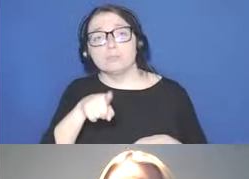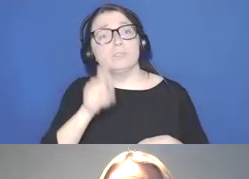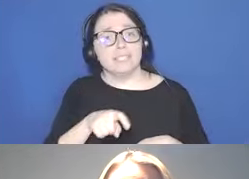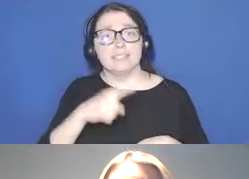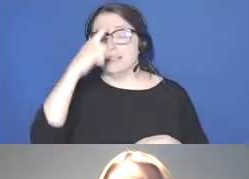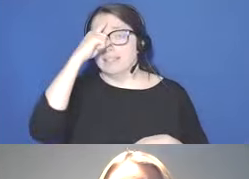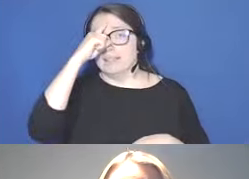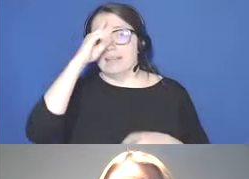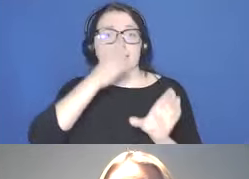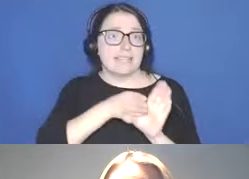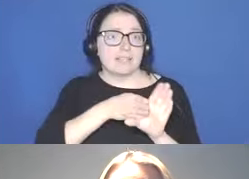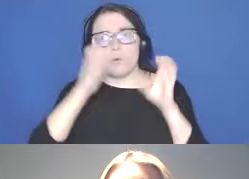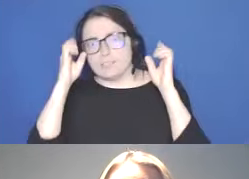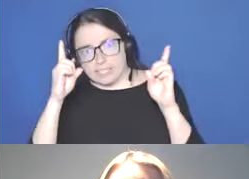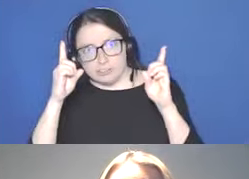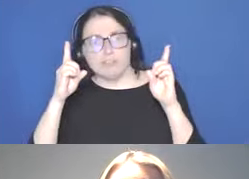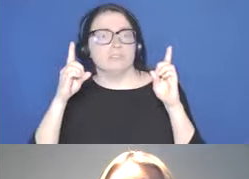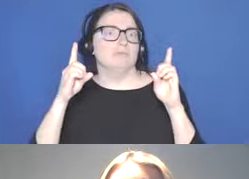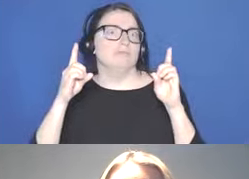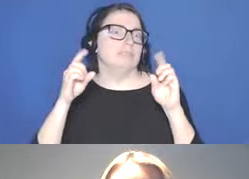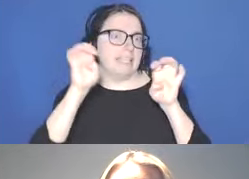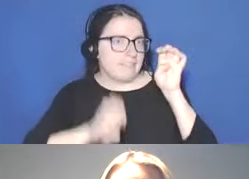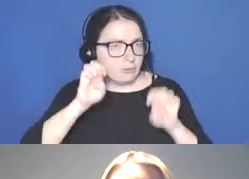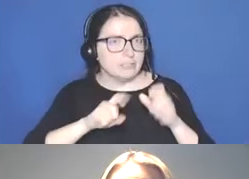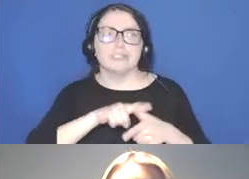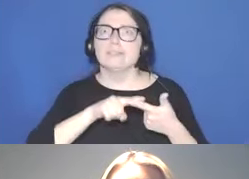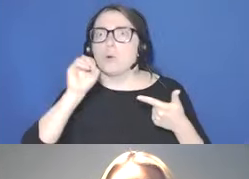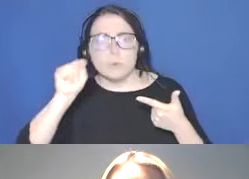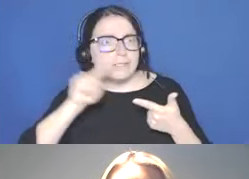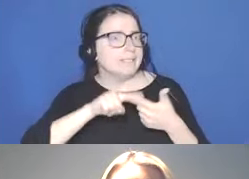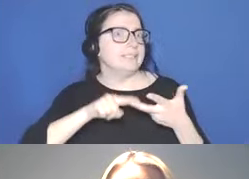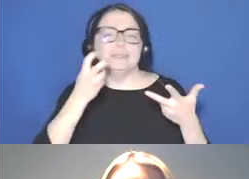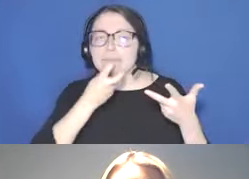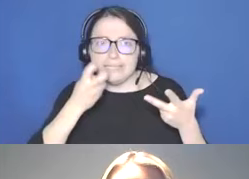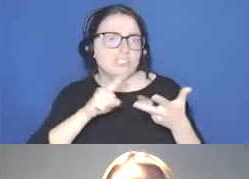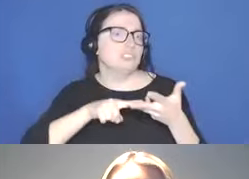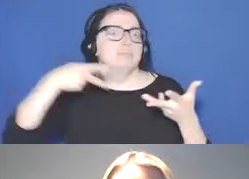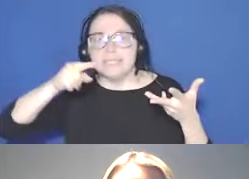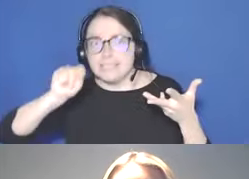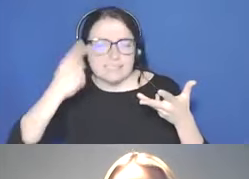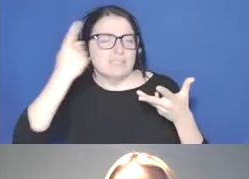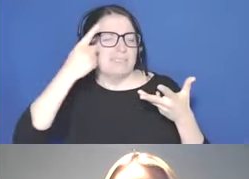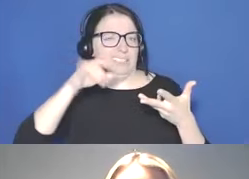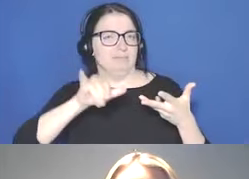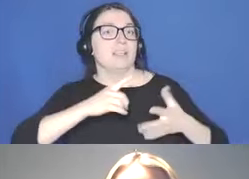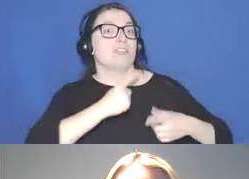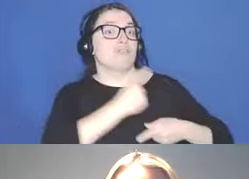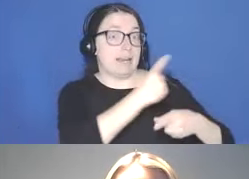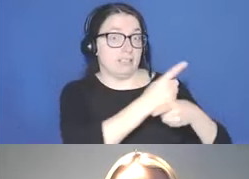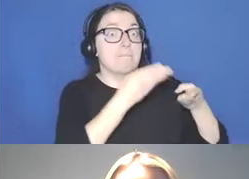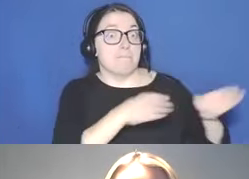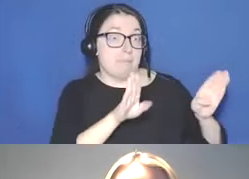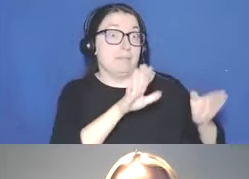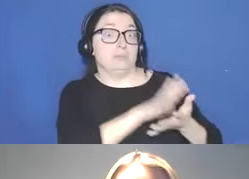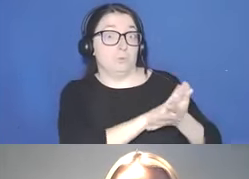psychoeducational evaluation done, OT, PT, speech, it is that district that you would go to. You need to put it in